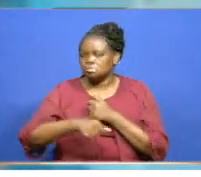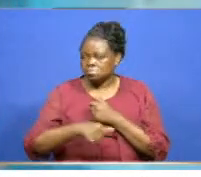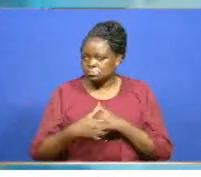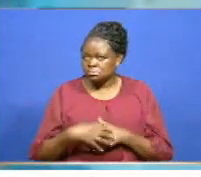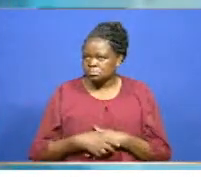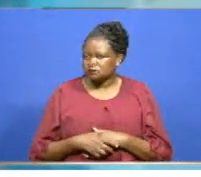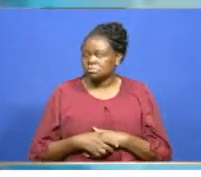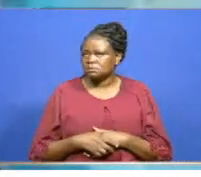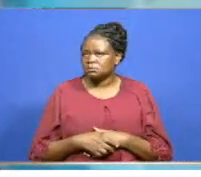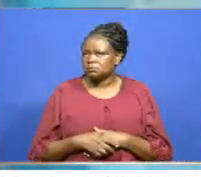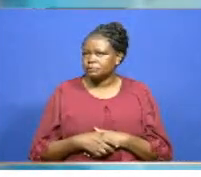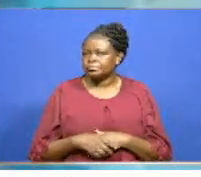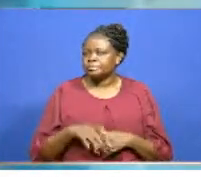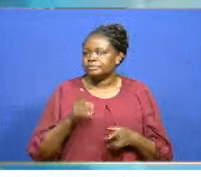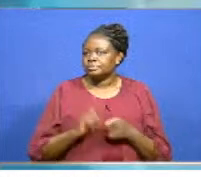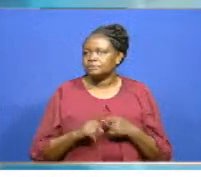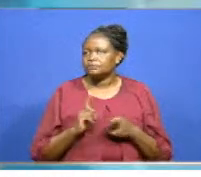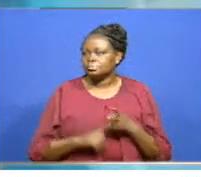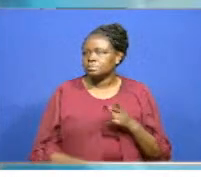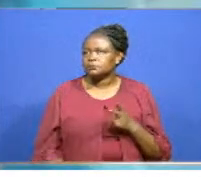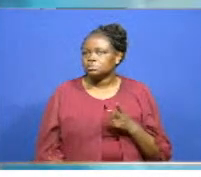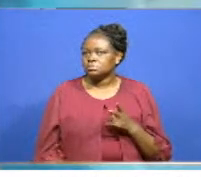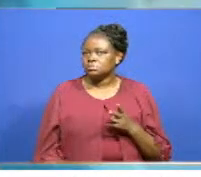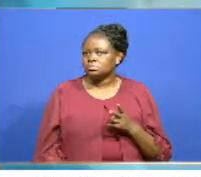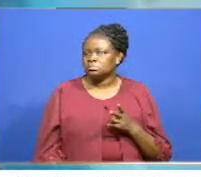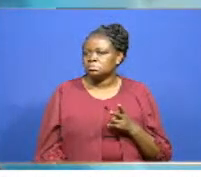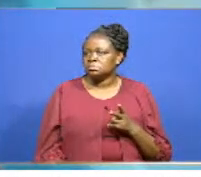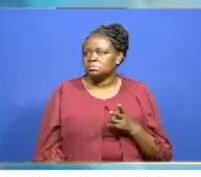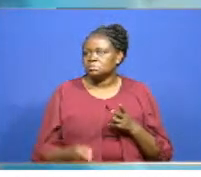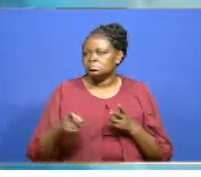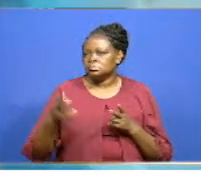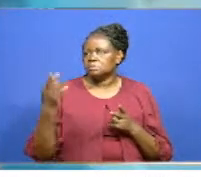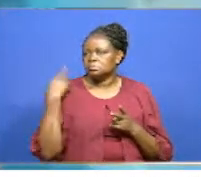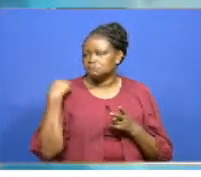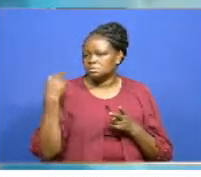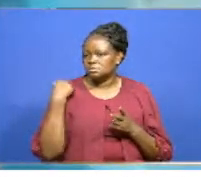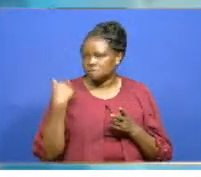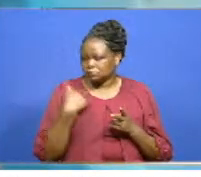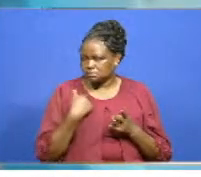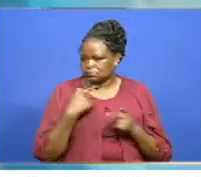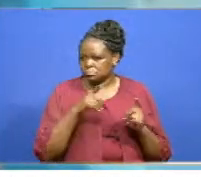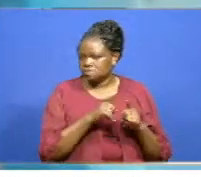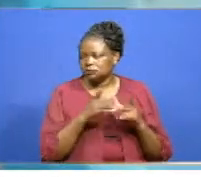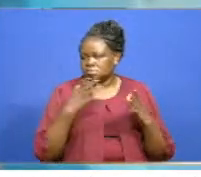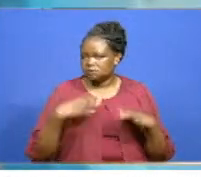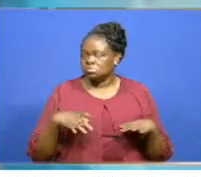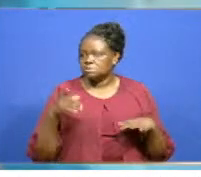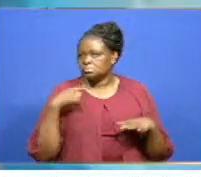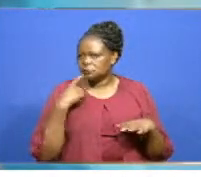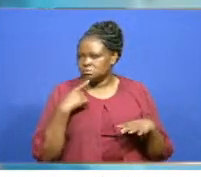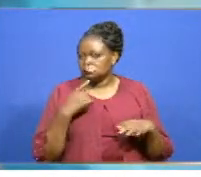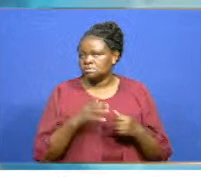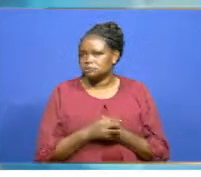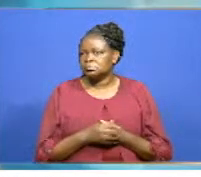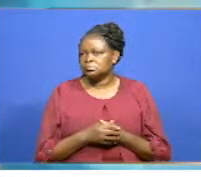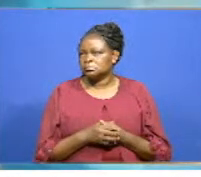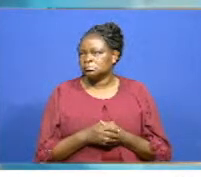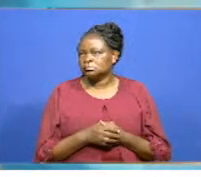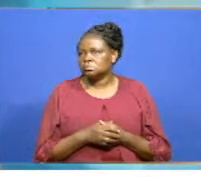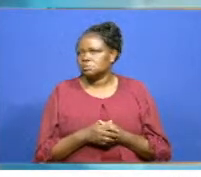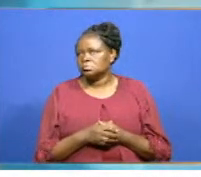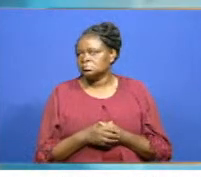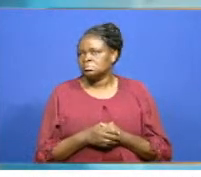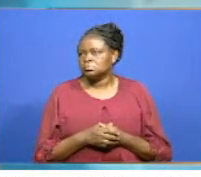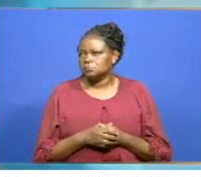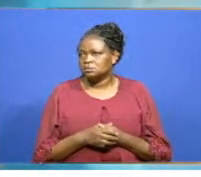deliver. And then the second one is he's playing his role as a person who is going to